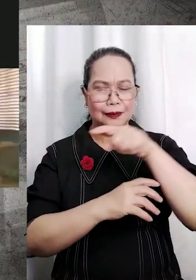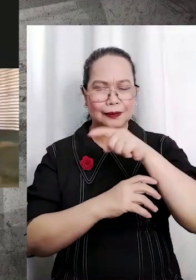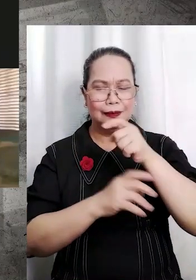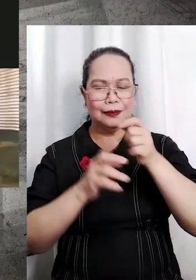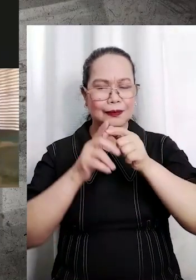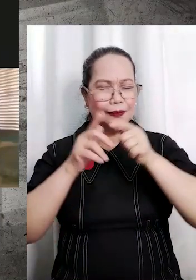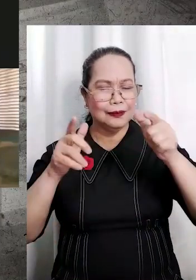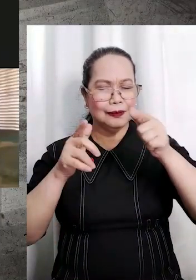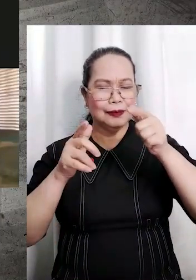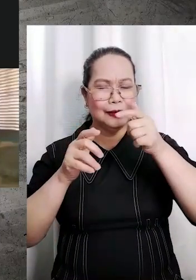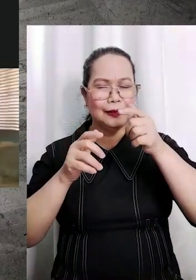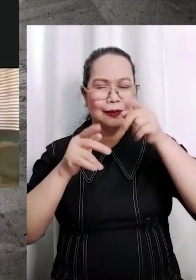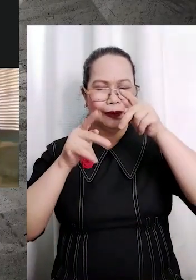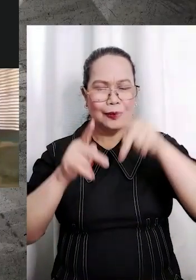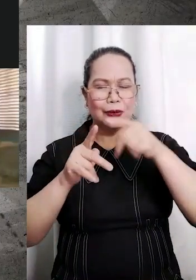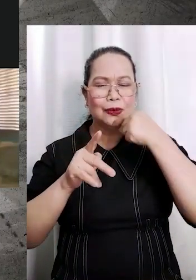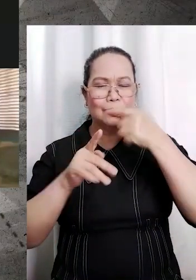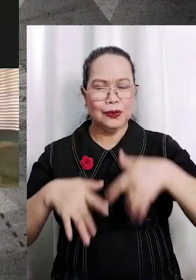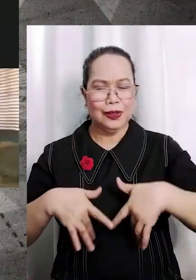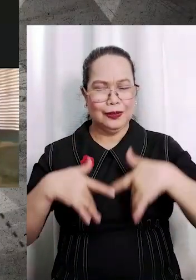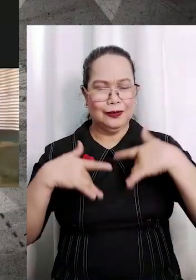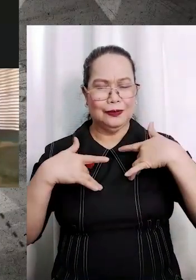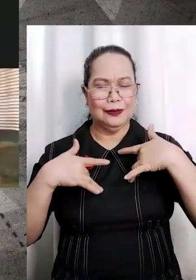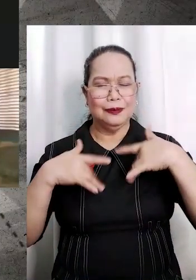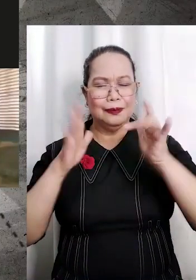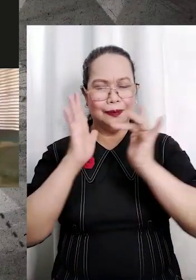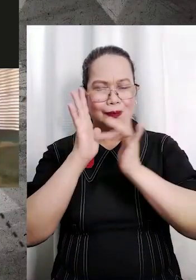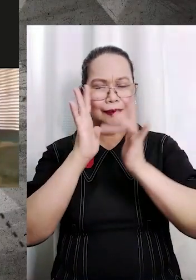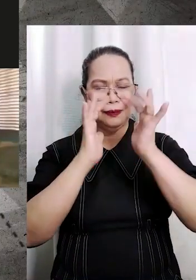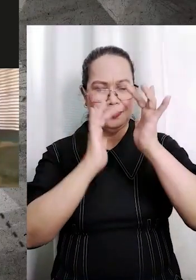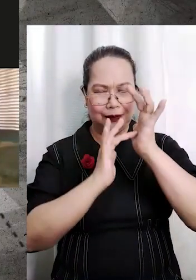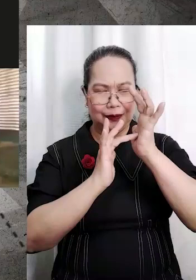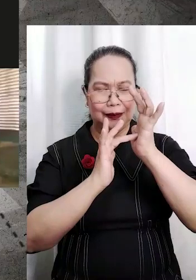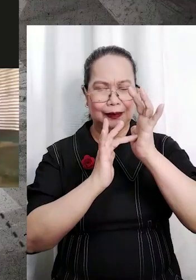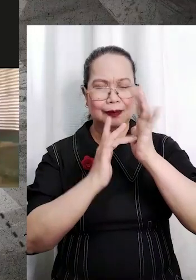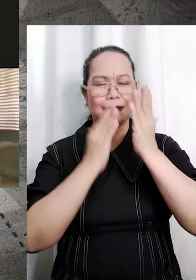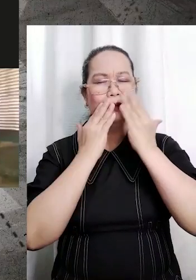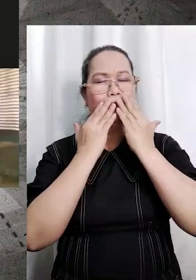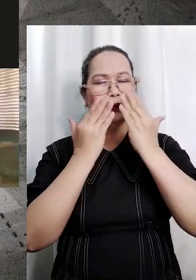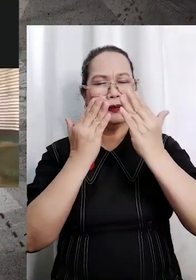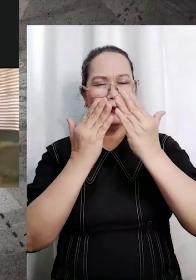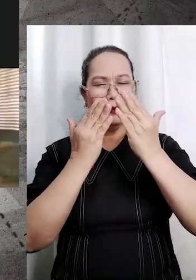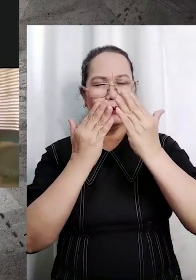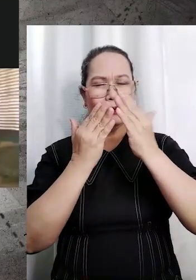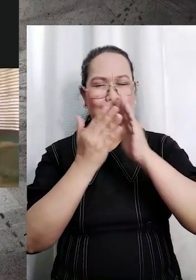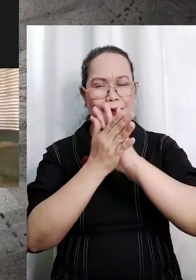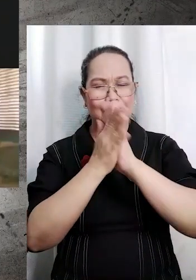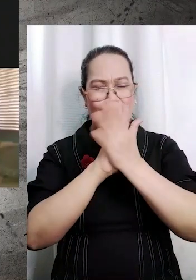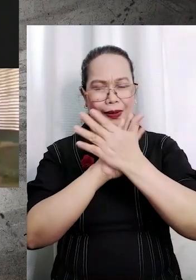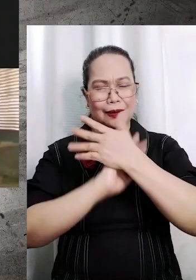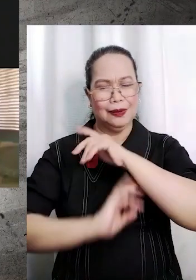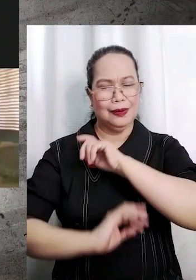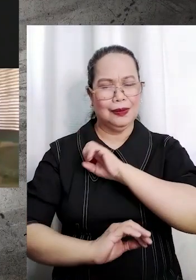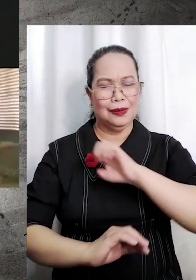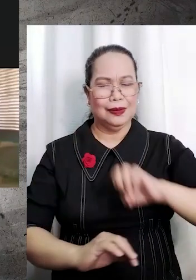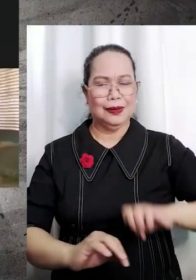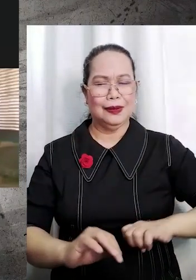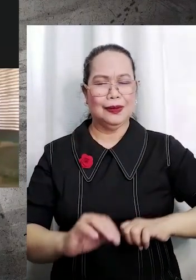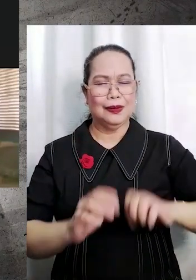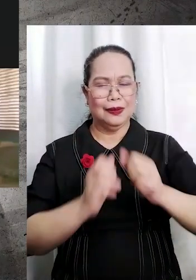received from the greatest person who have ever lived. Jesus, thank you for becoming